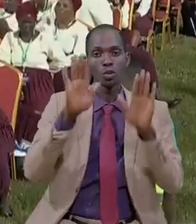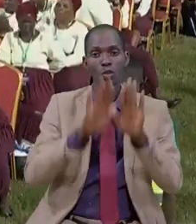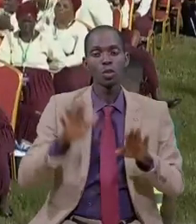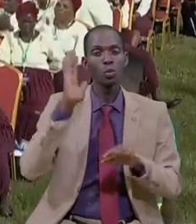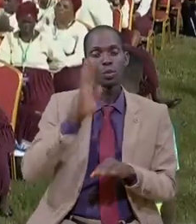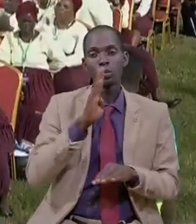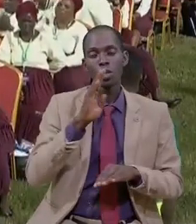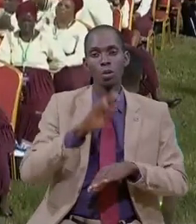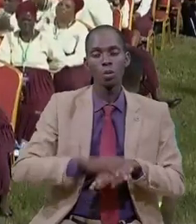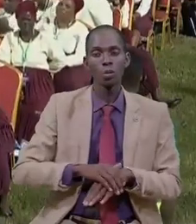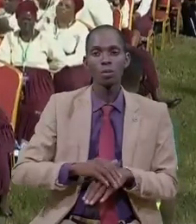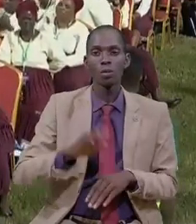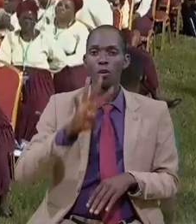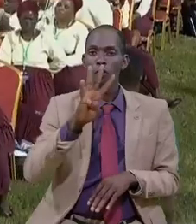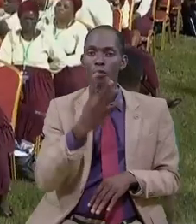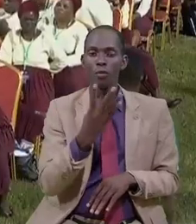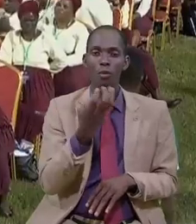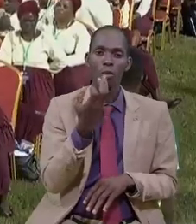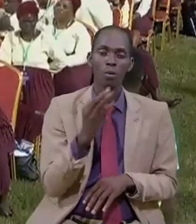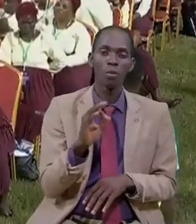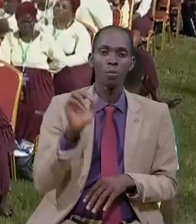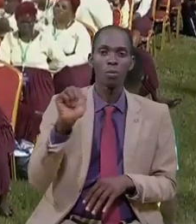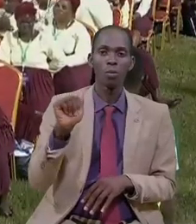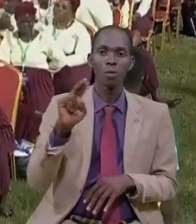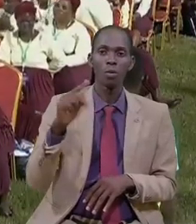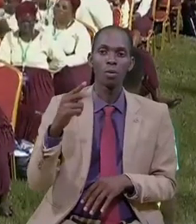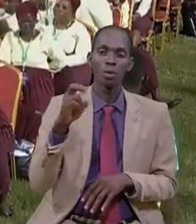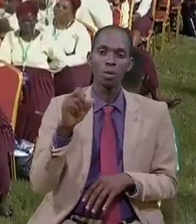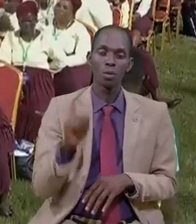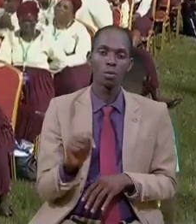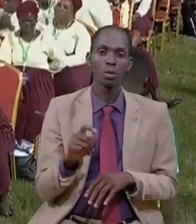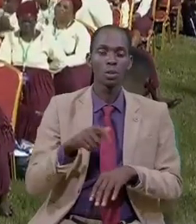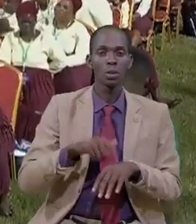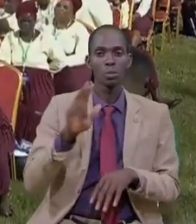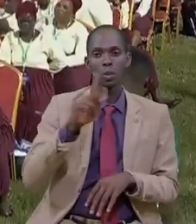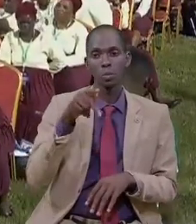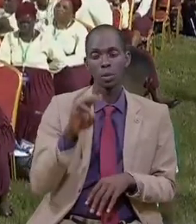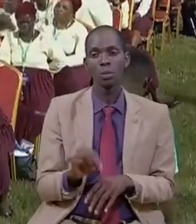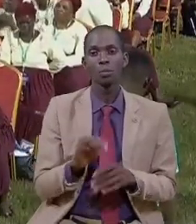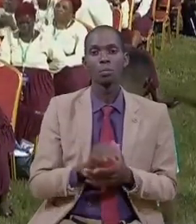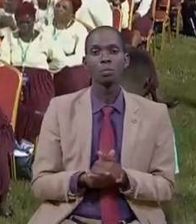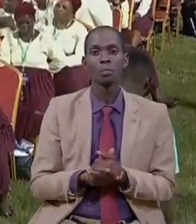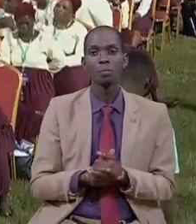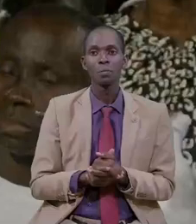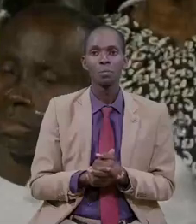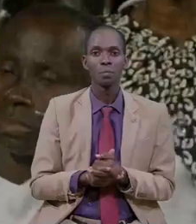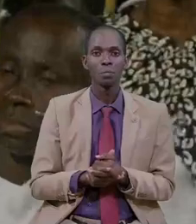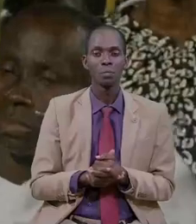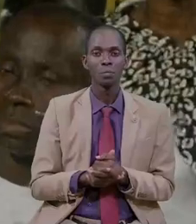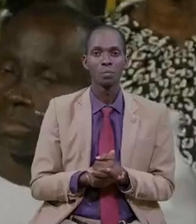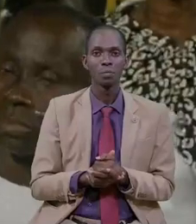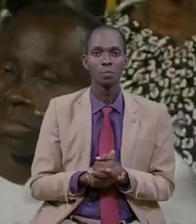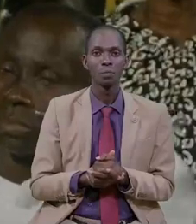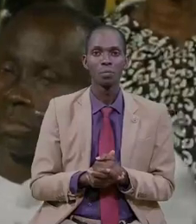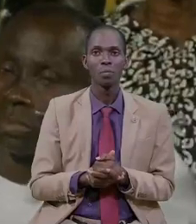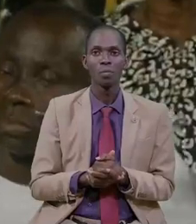And if you have finished, you can signify by raising up the flag so that we know